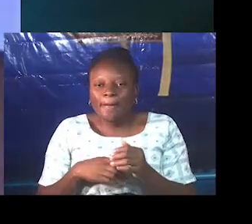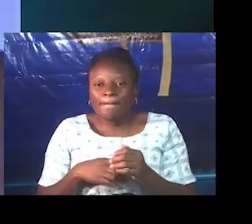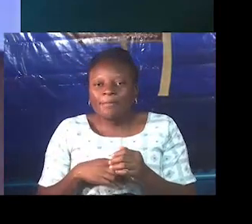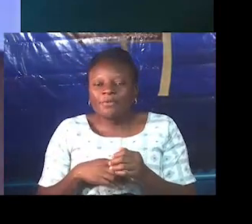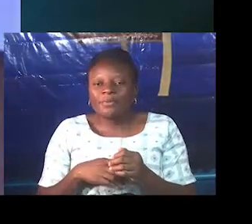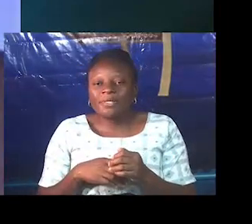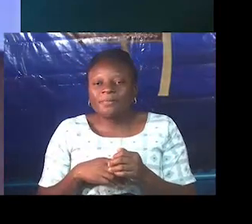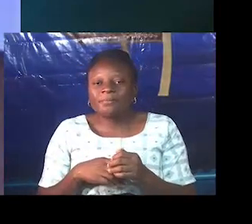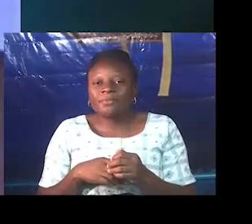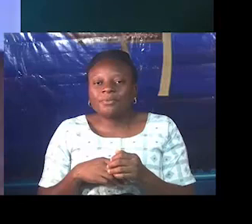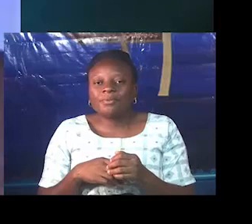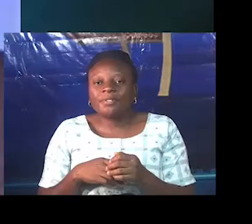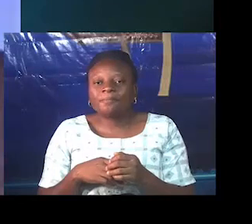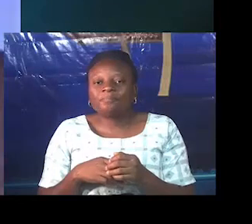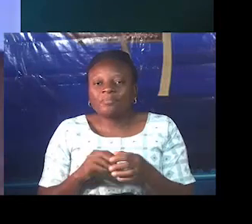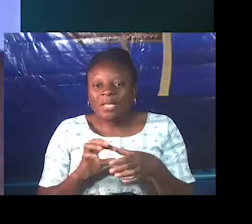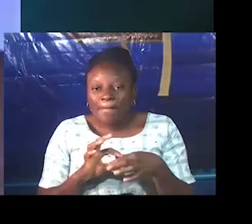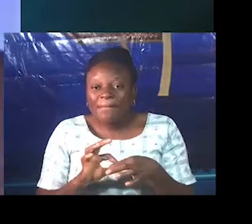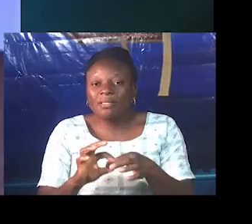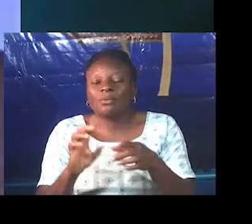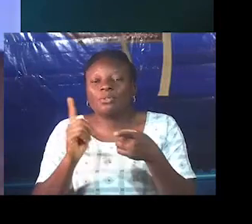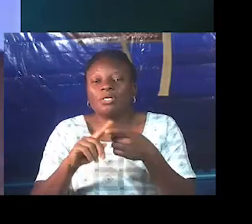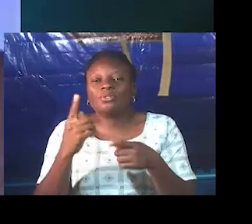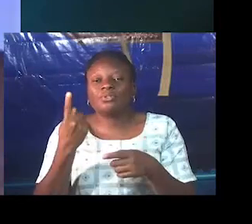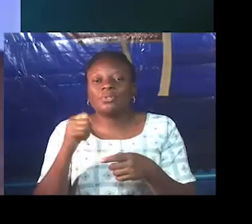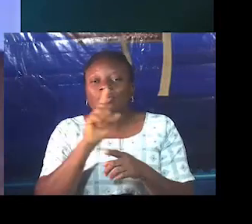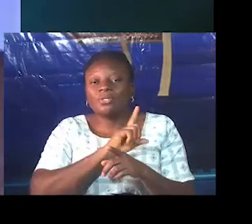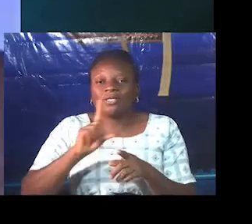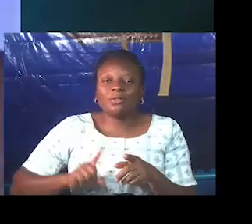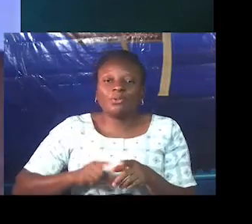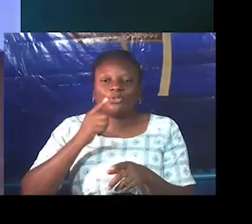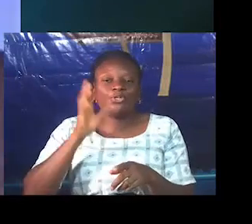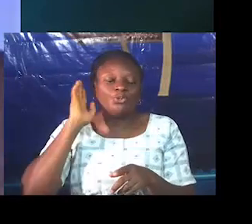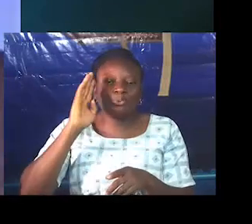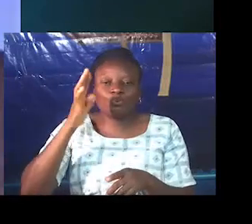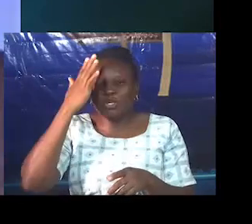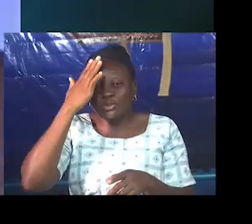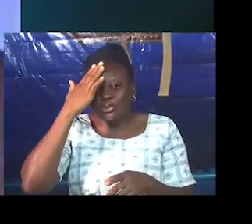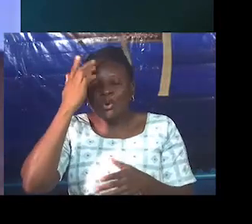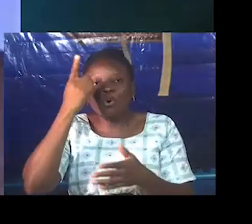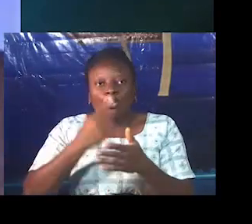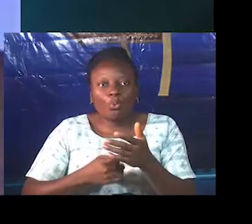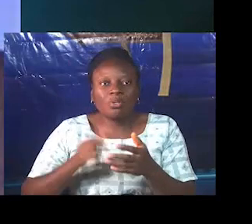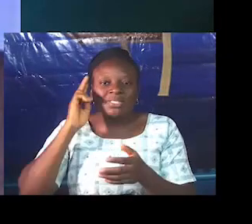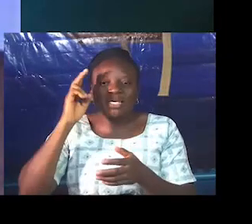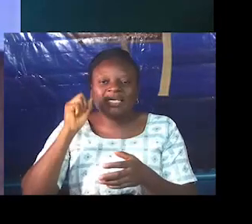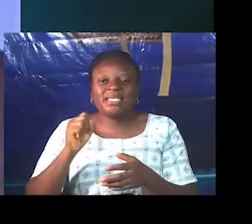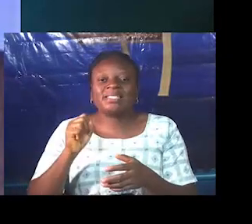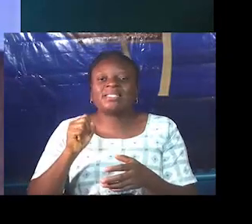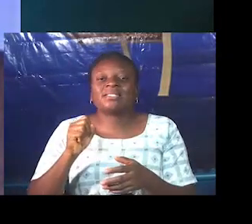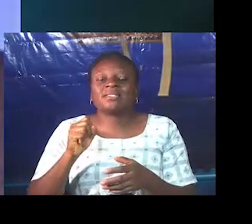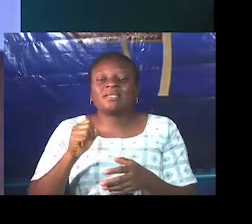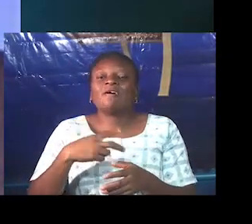is his will. And I want to say to you that, you see, knowing the voice of the Lord or the leading of the Holy Spirit is